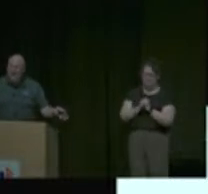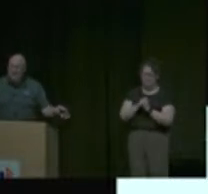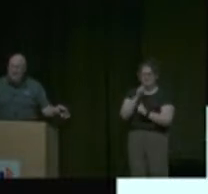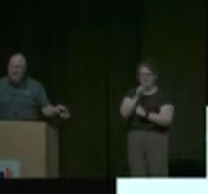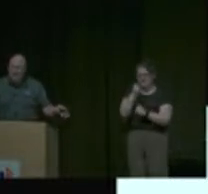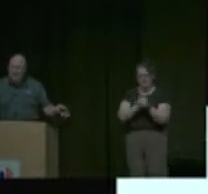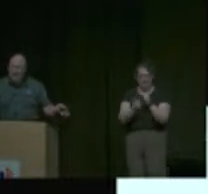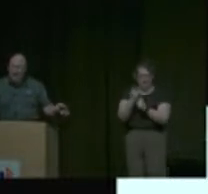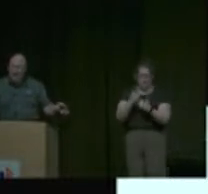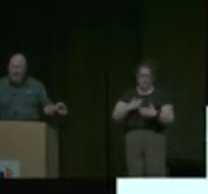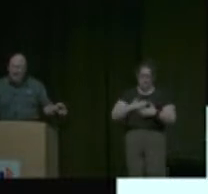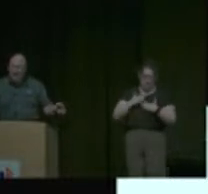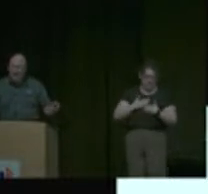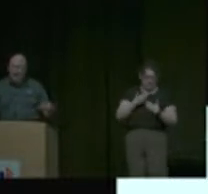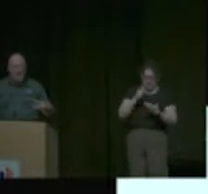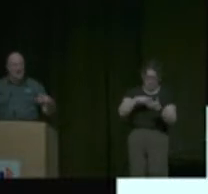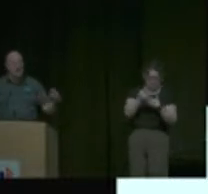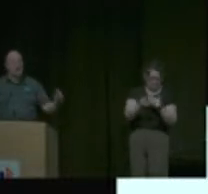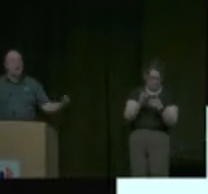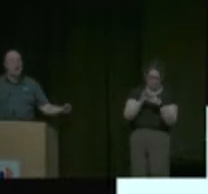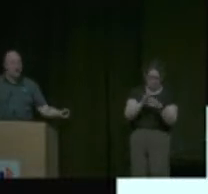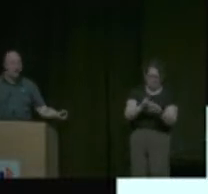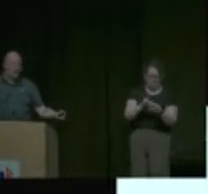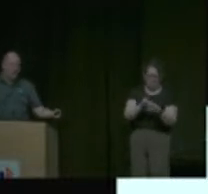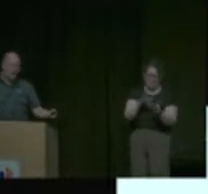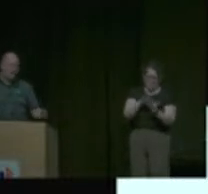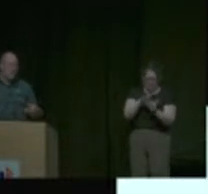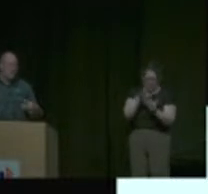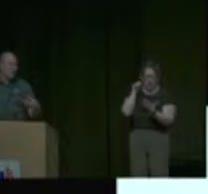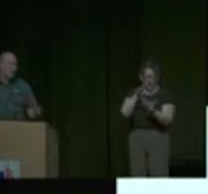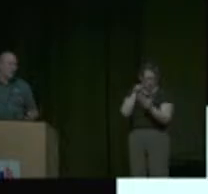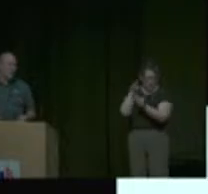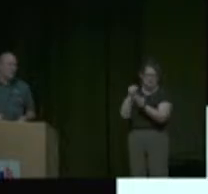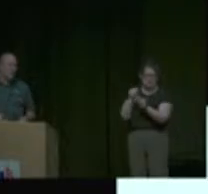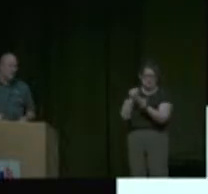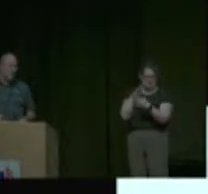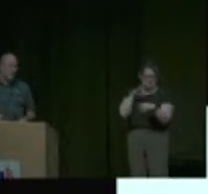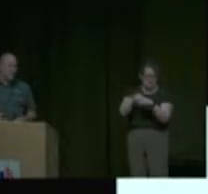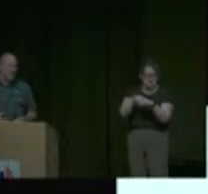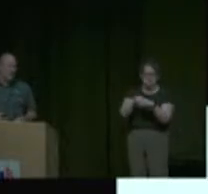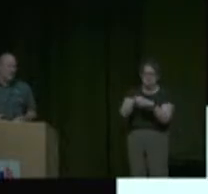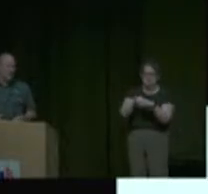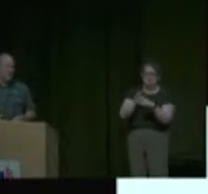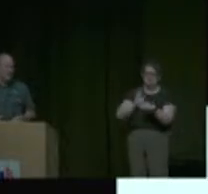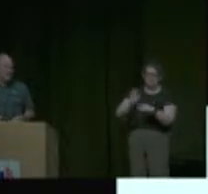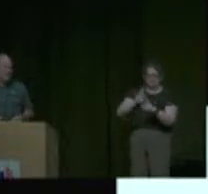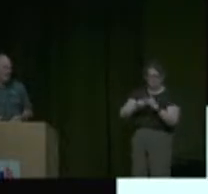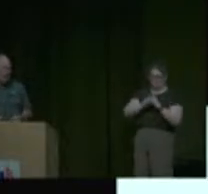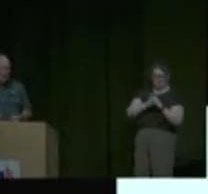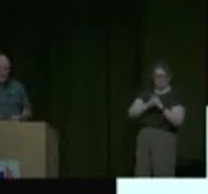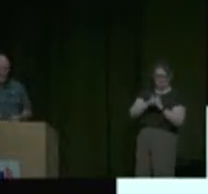happy when we do these projects, right? There has been a learning curve. When we first started in Kent and